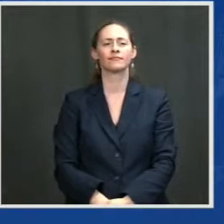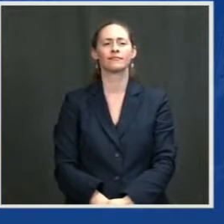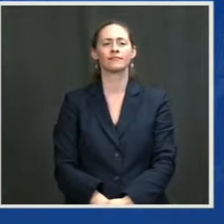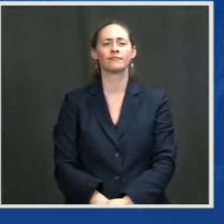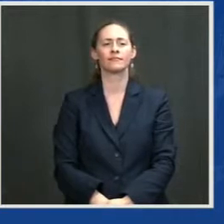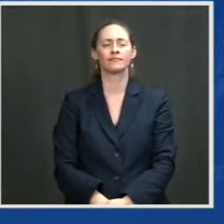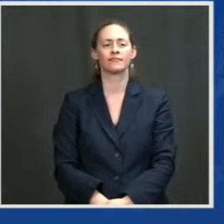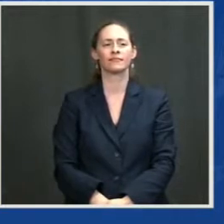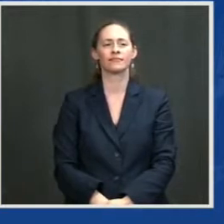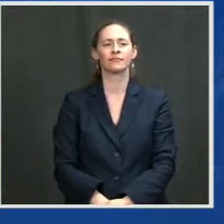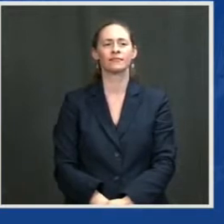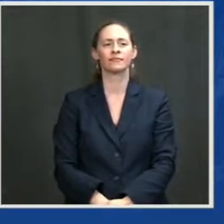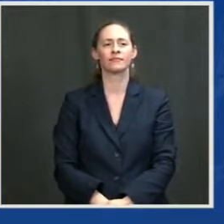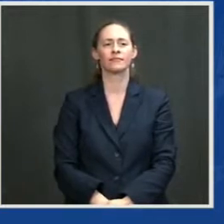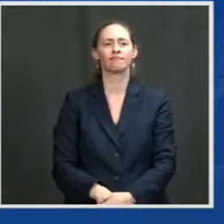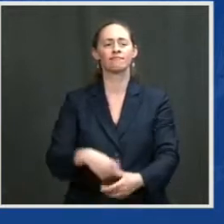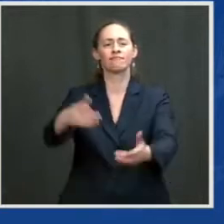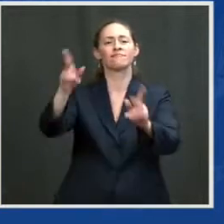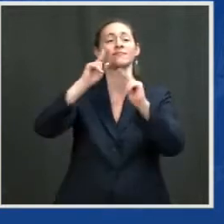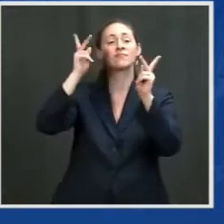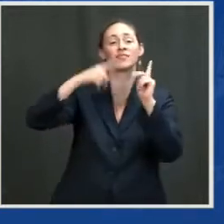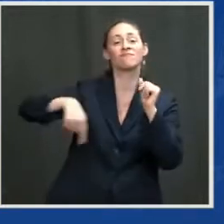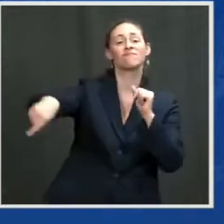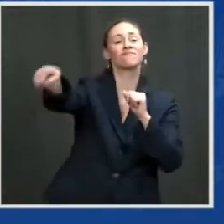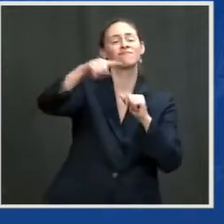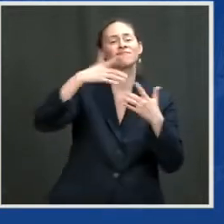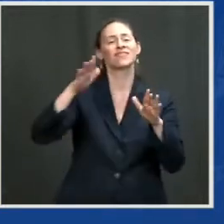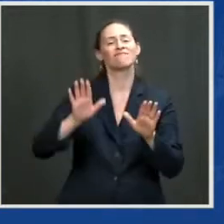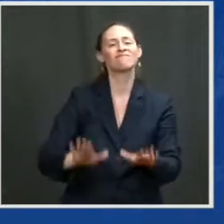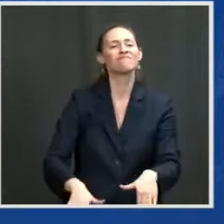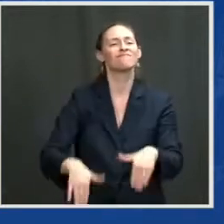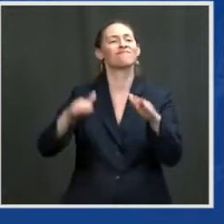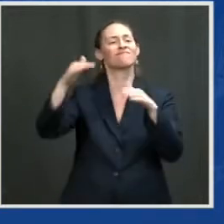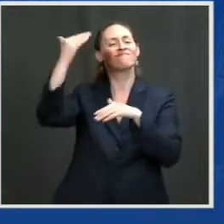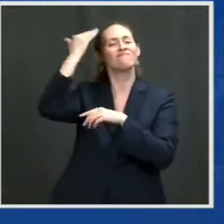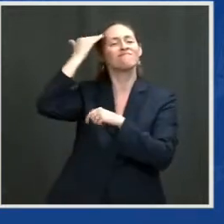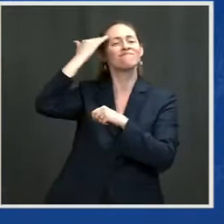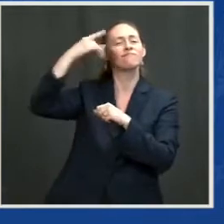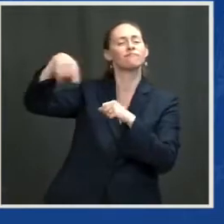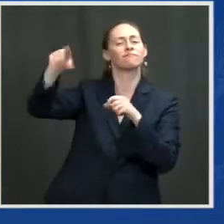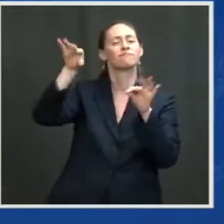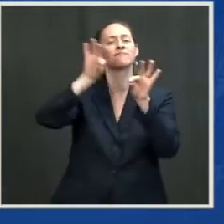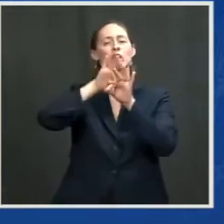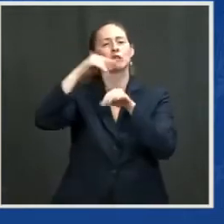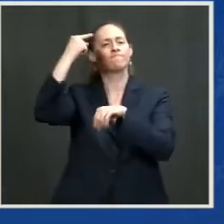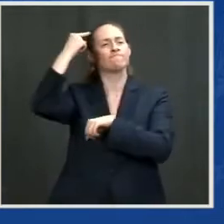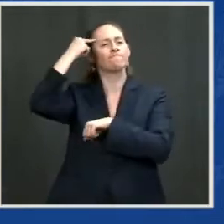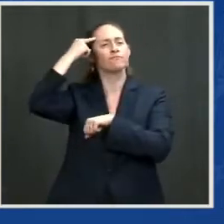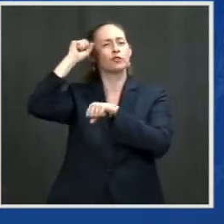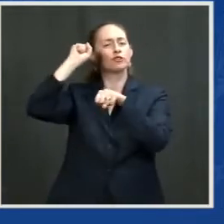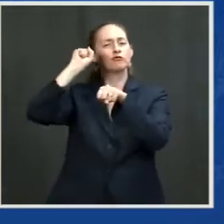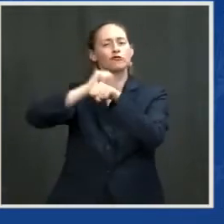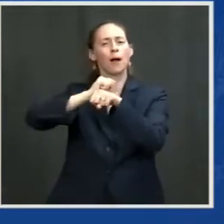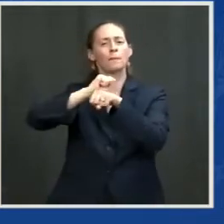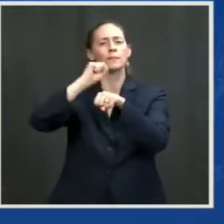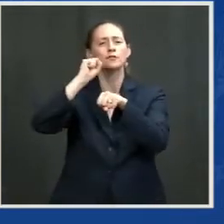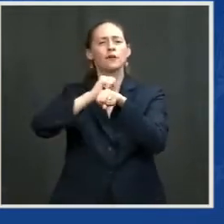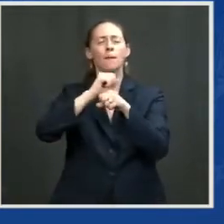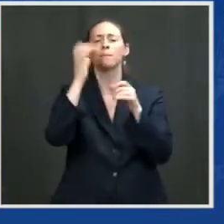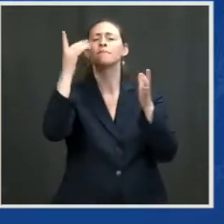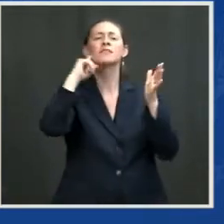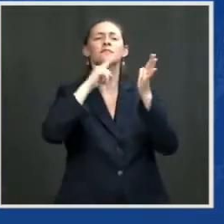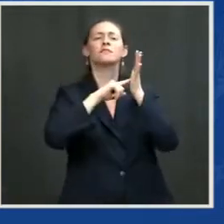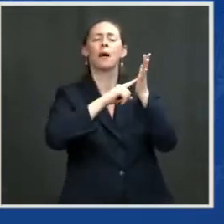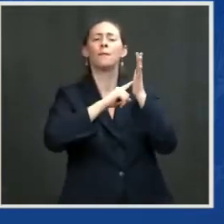up with. American Jobs Plan is a blue-collar blueprint to rebuild America, a blue-collar blueprint to